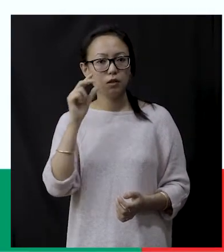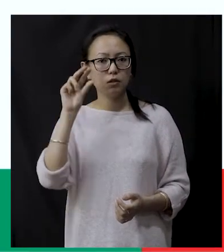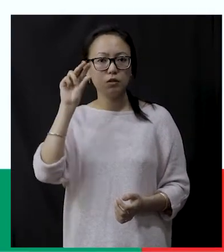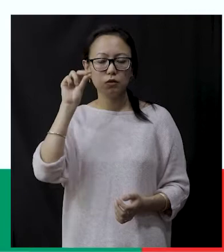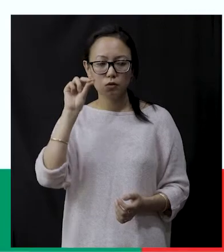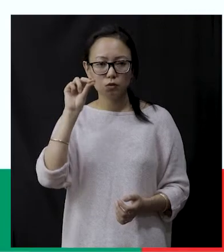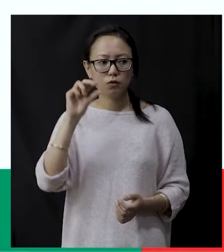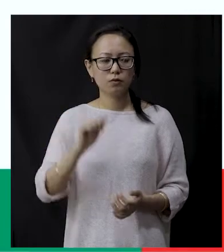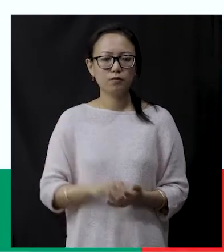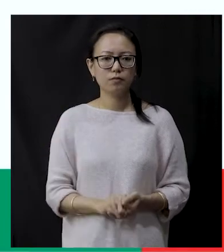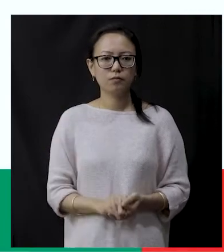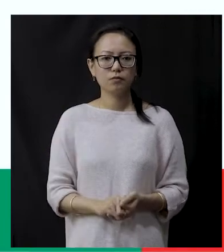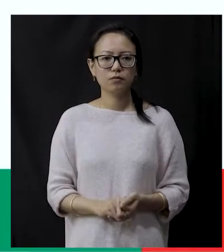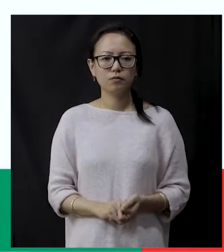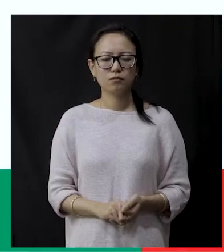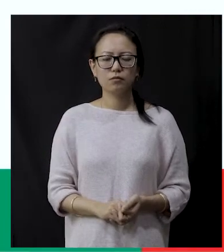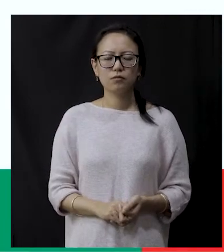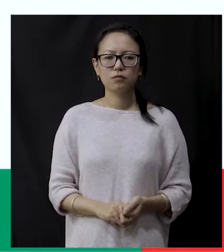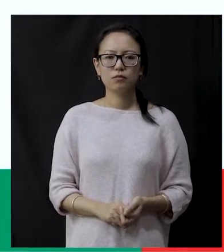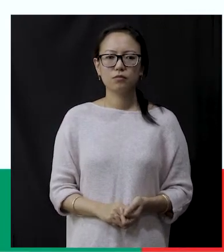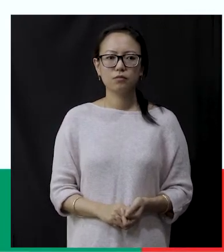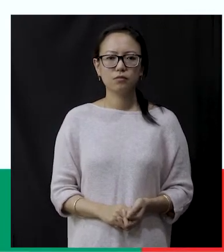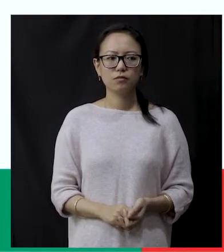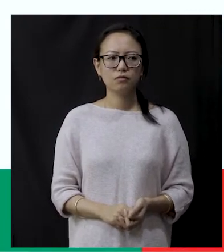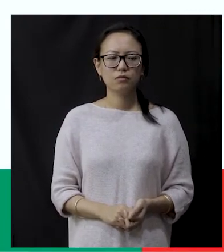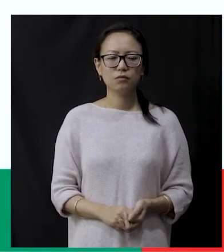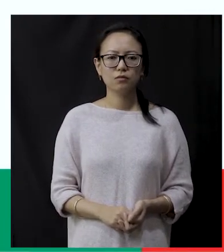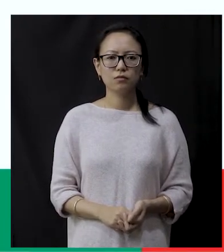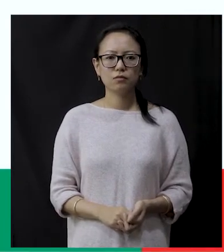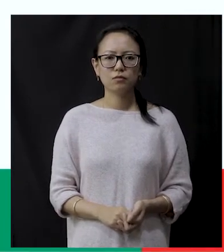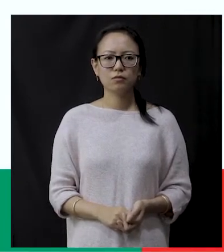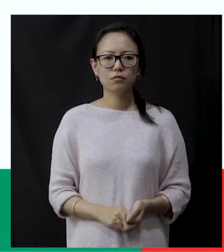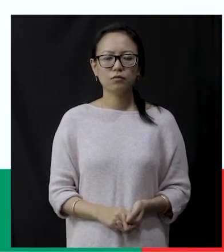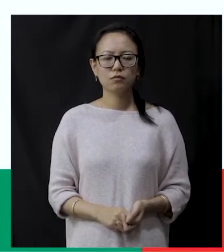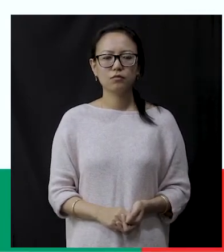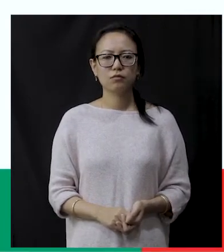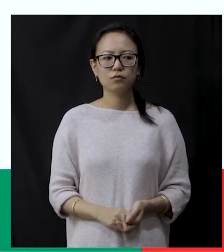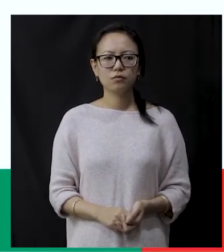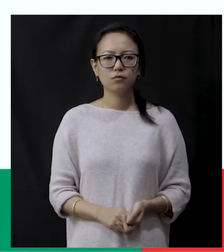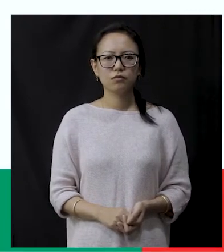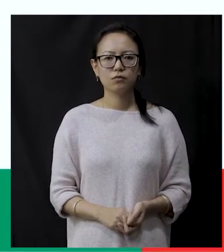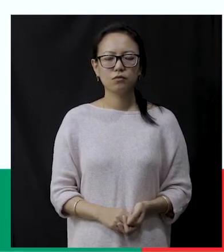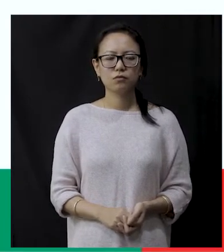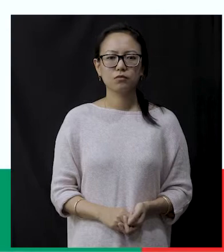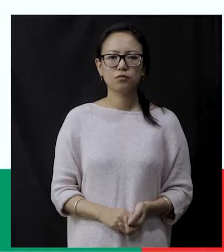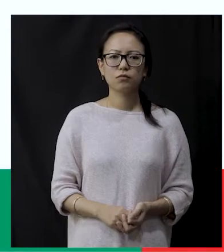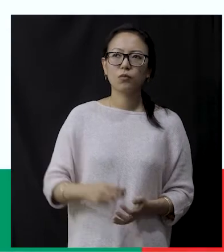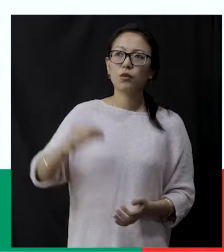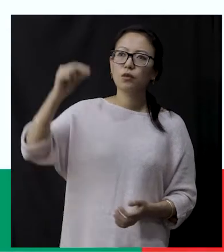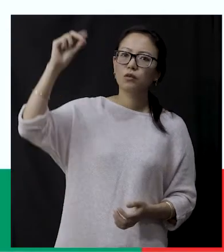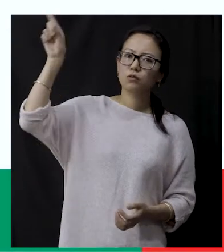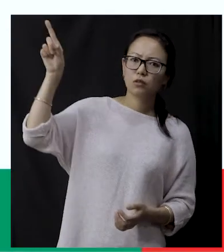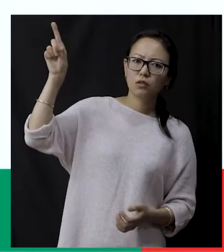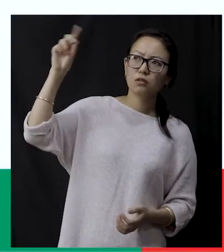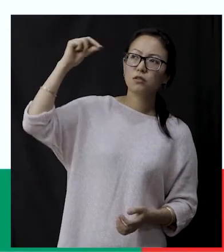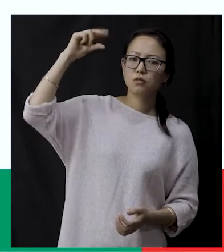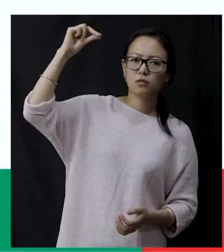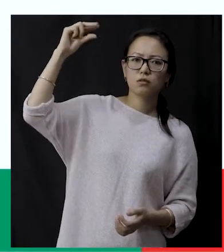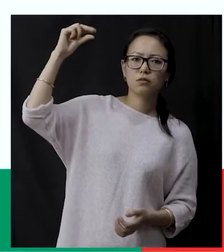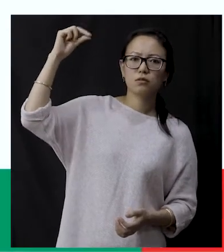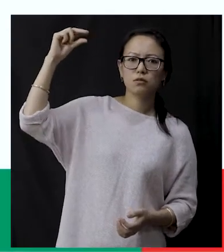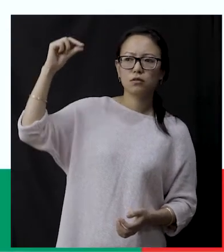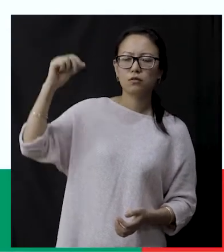So very simple, right? Okay. So students, these stars, these